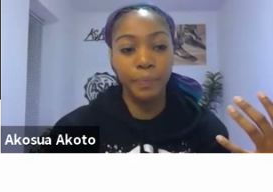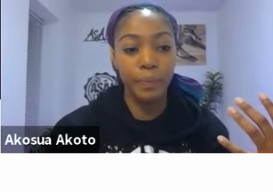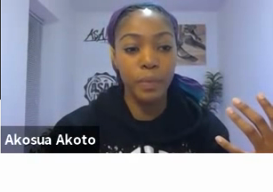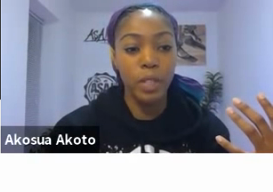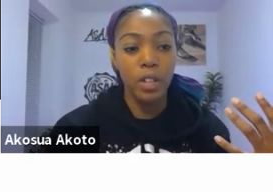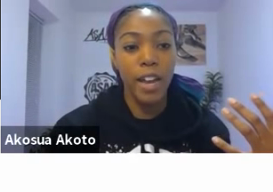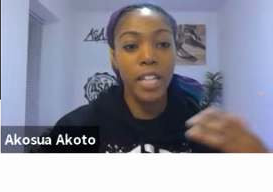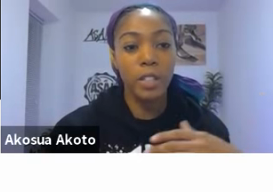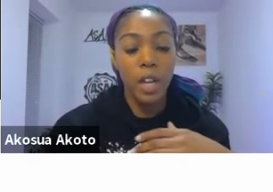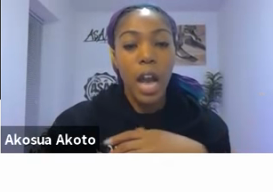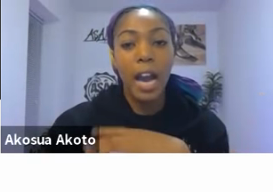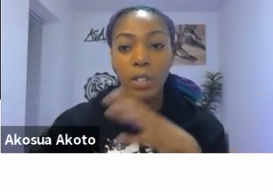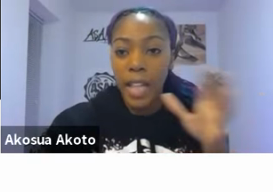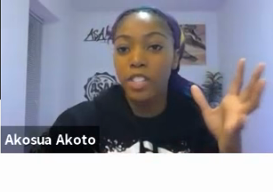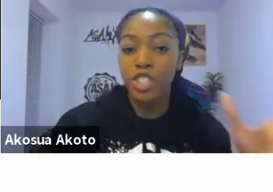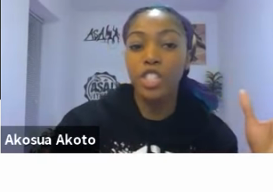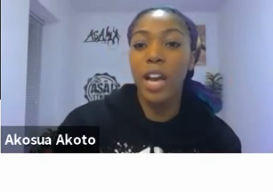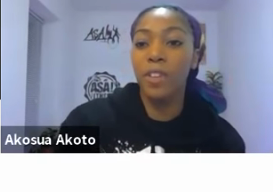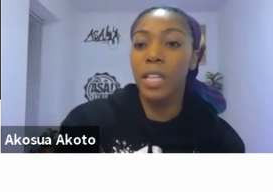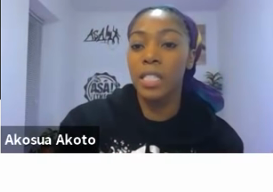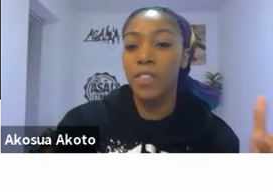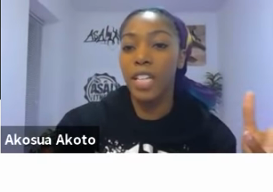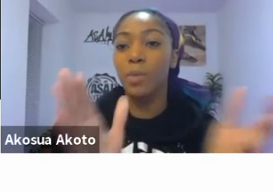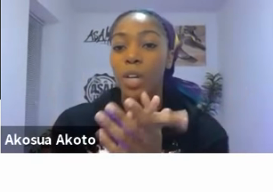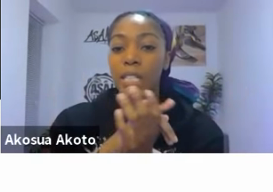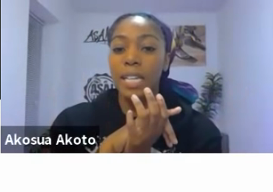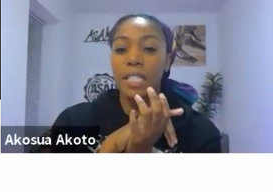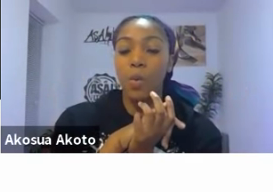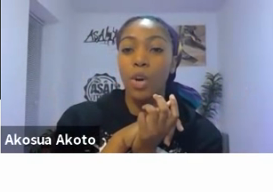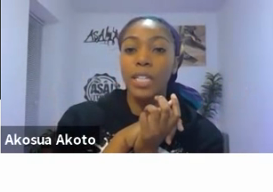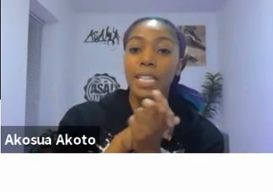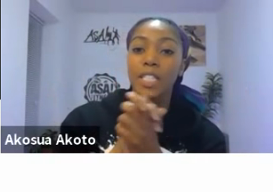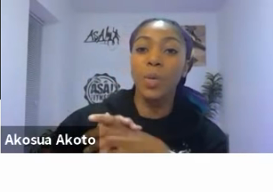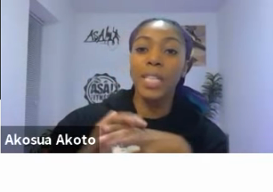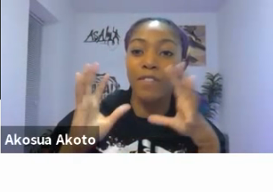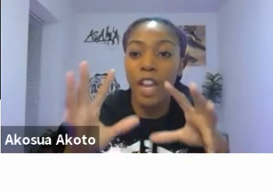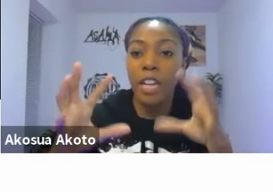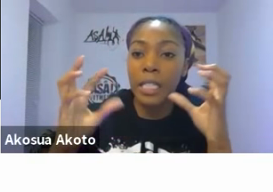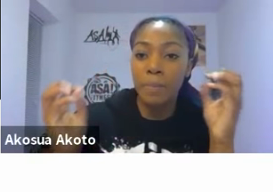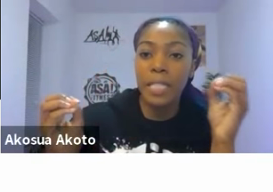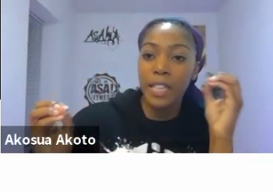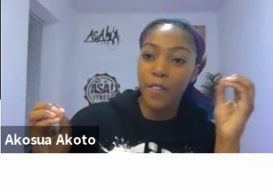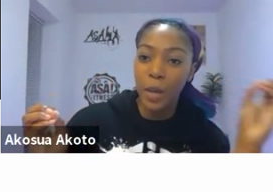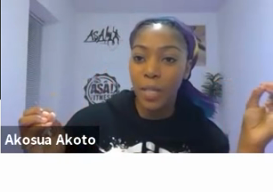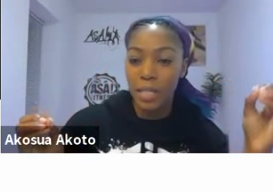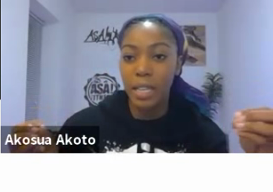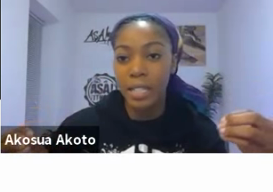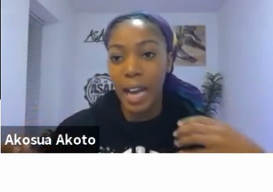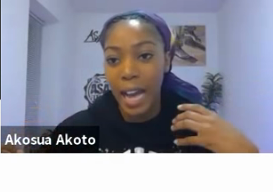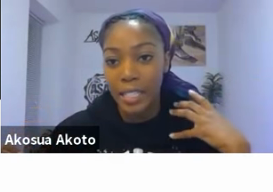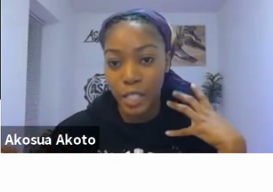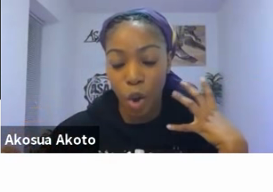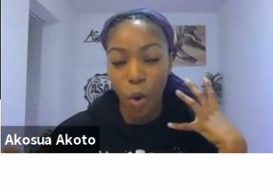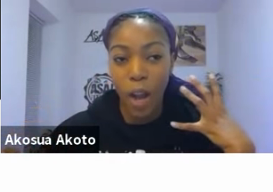it, right? How traditional African dance develops. We're going to test it. We're going to test it with a very specific, once